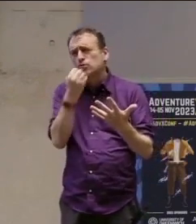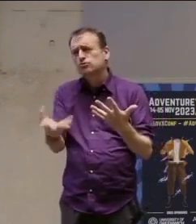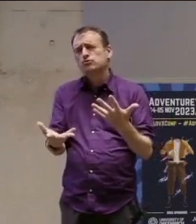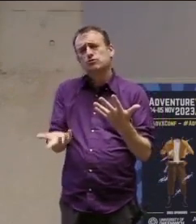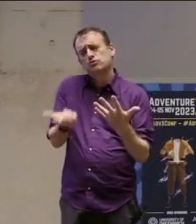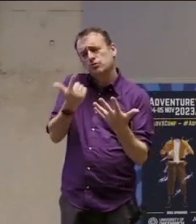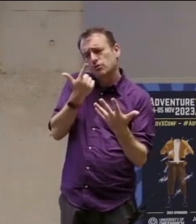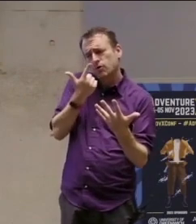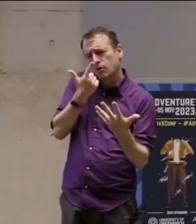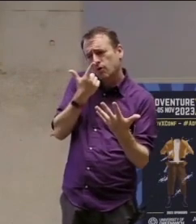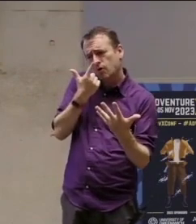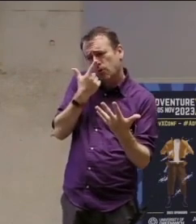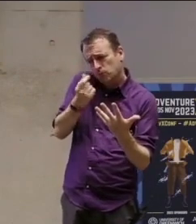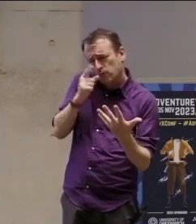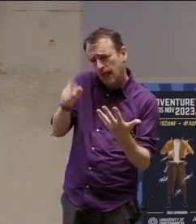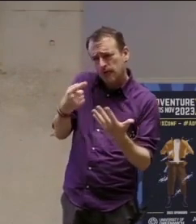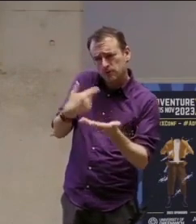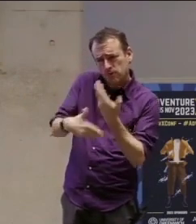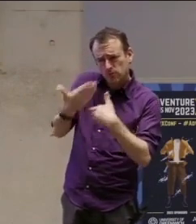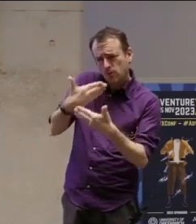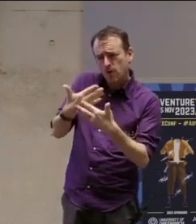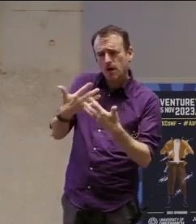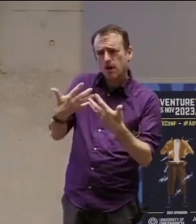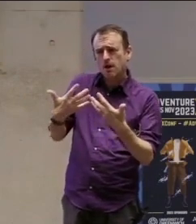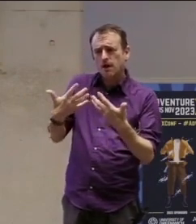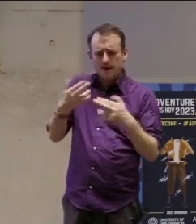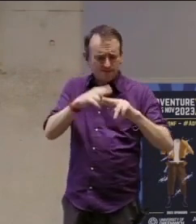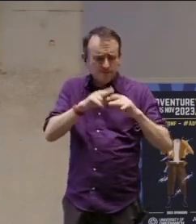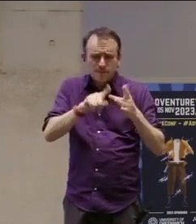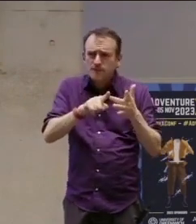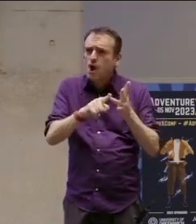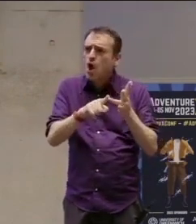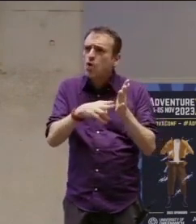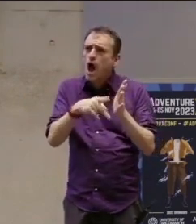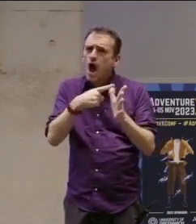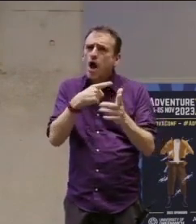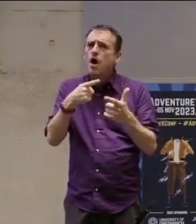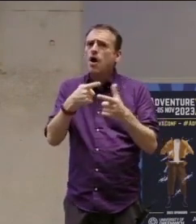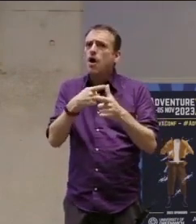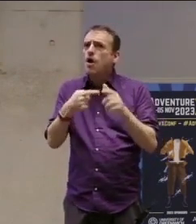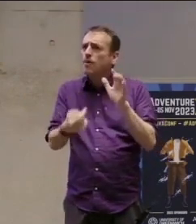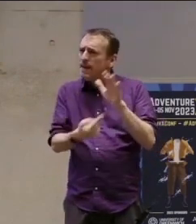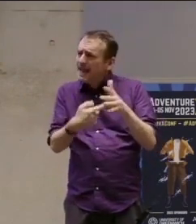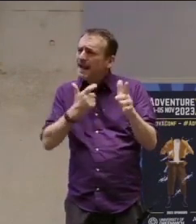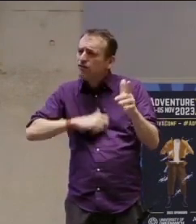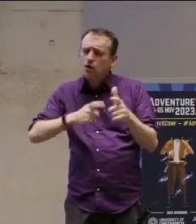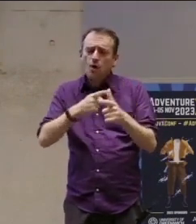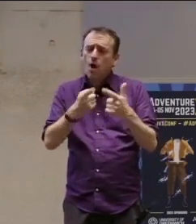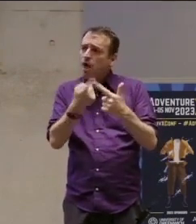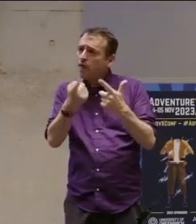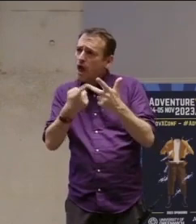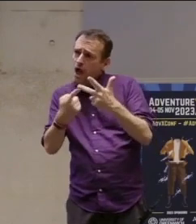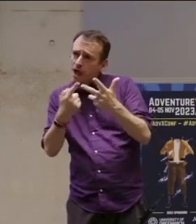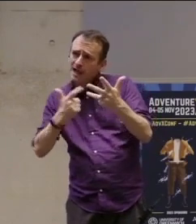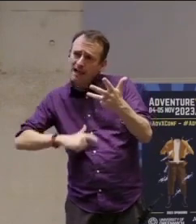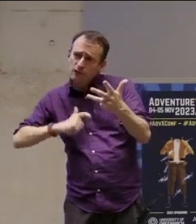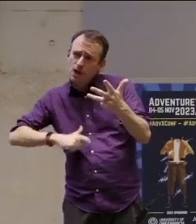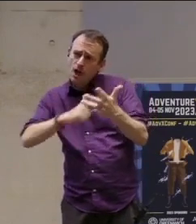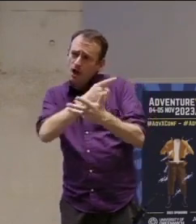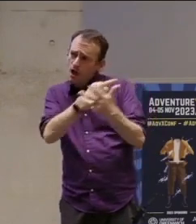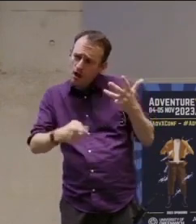possible to maybe talk about Fiona or any of the characters maybe a little bit further, like their, I don't